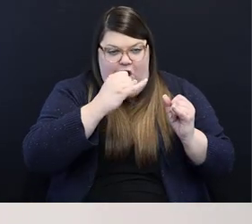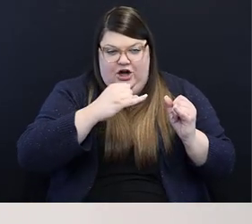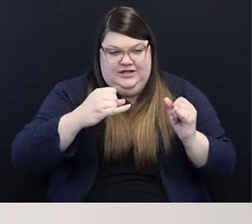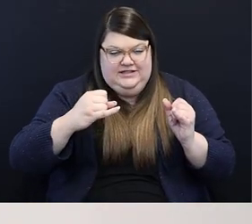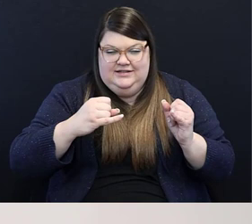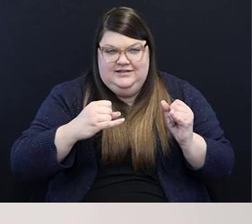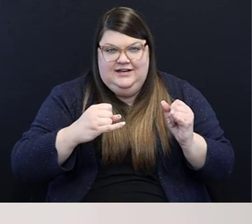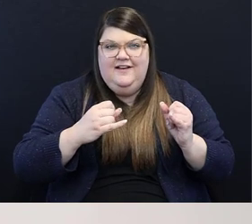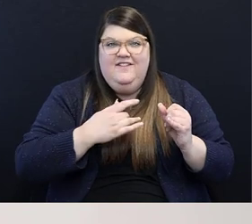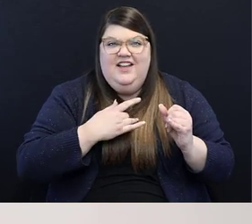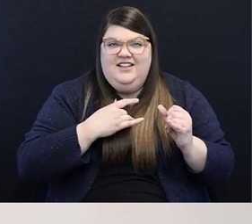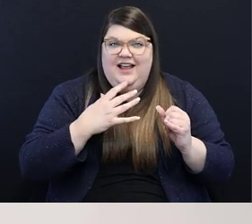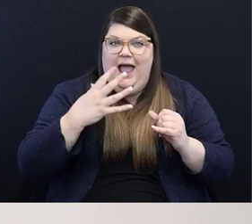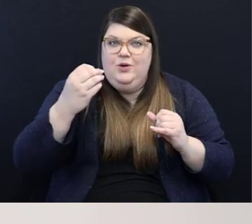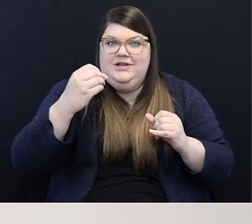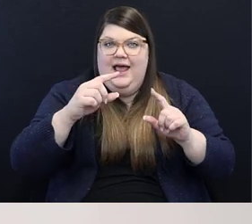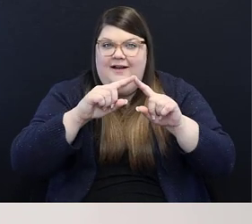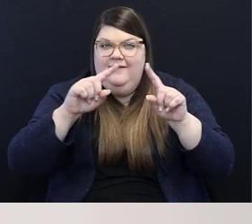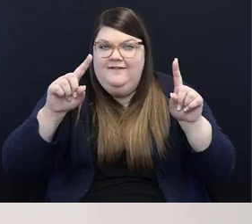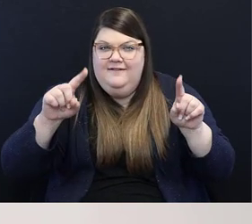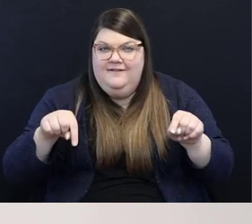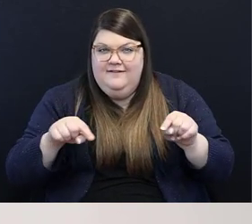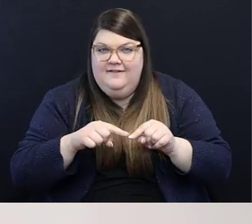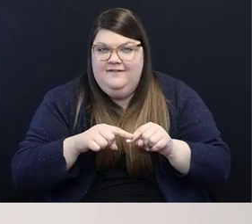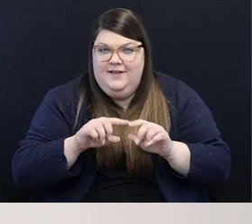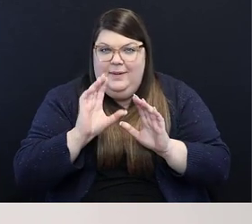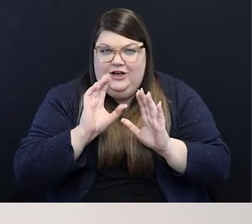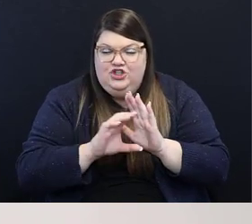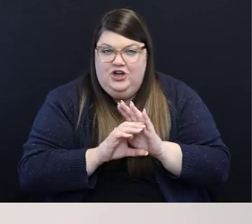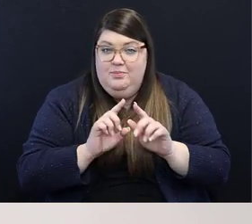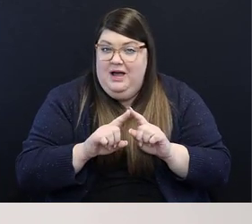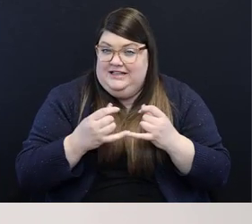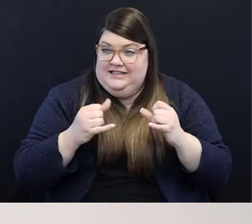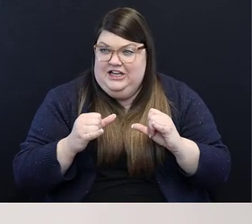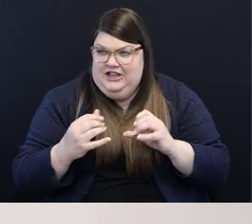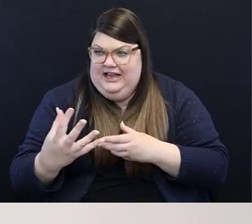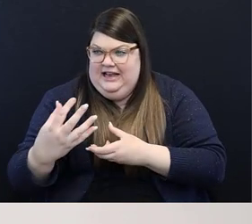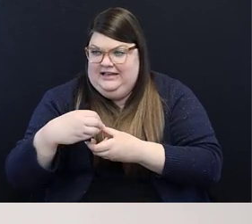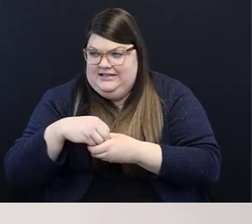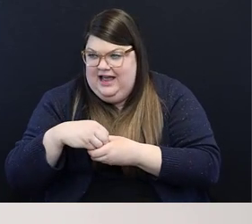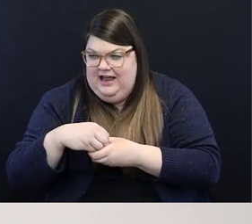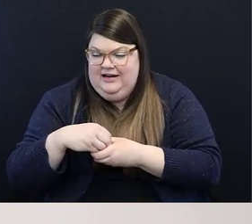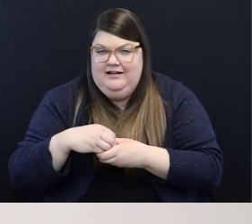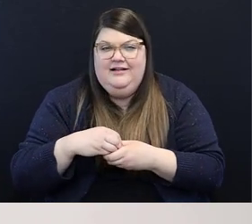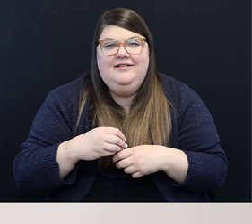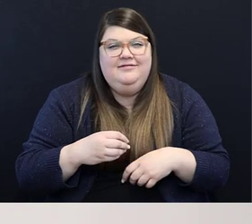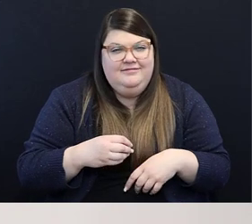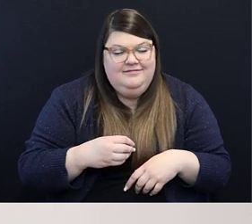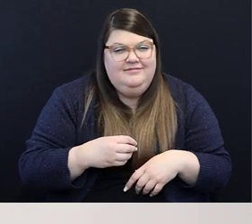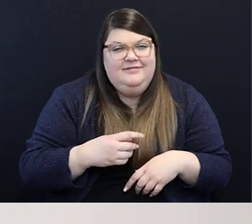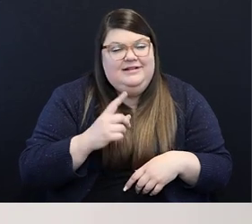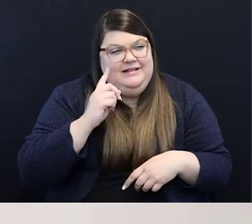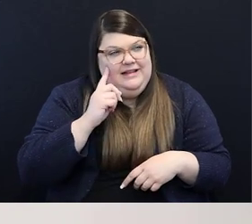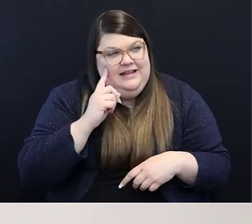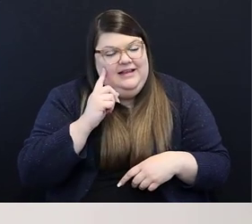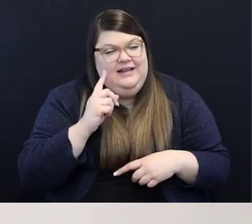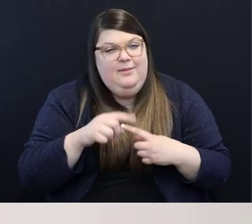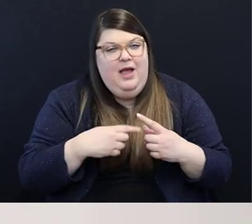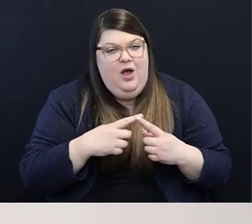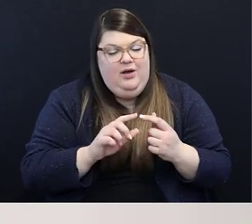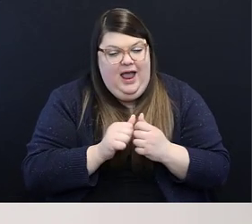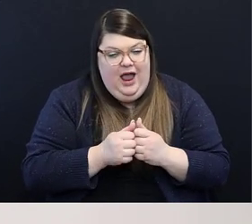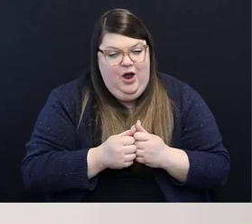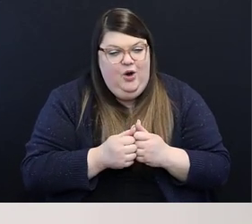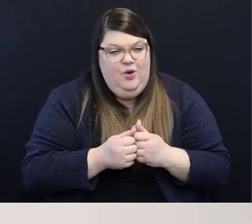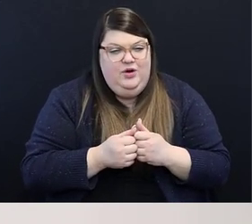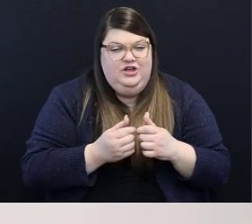of the picture but is still inside the picture. But just thinking about how to break down